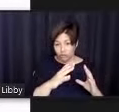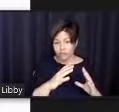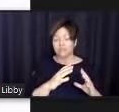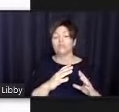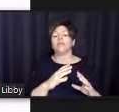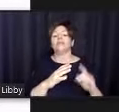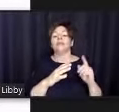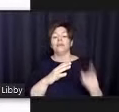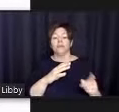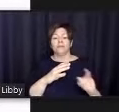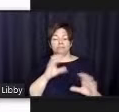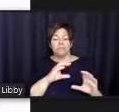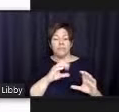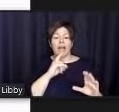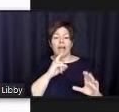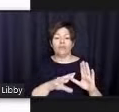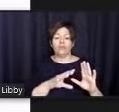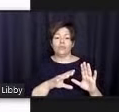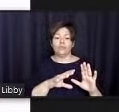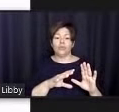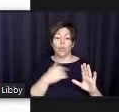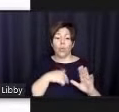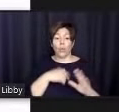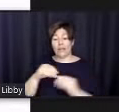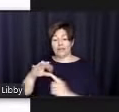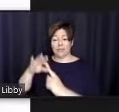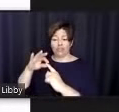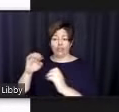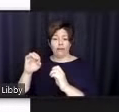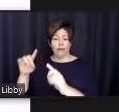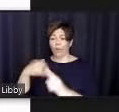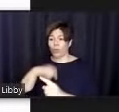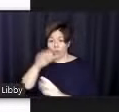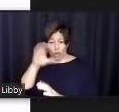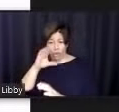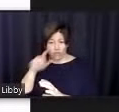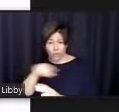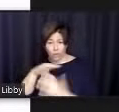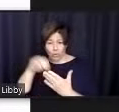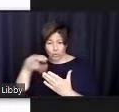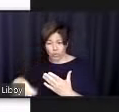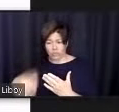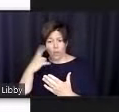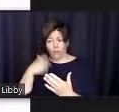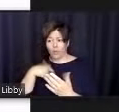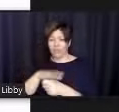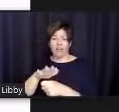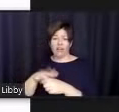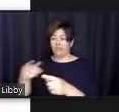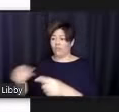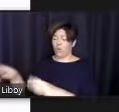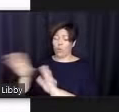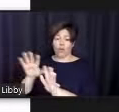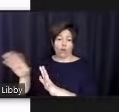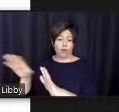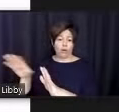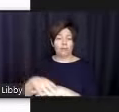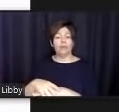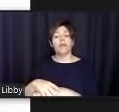move. In special ed, we typically don't go looking for these kids because we've got enough to going on. Is